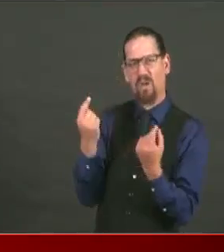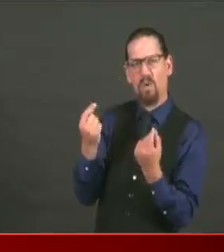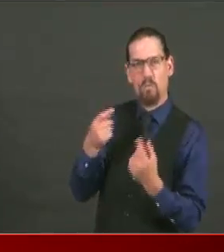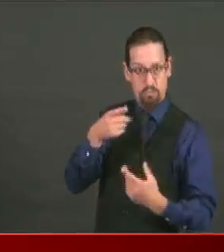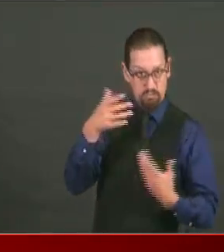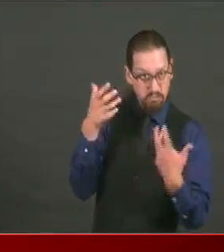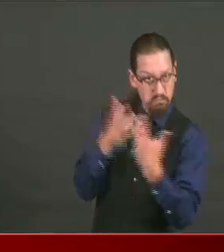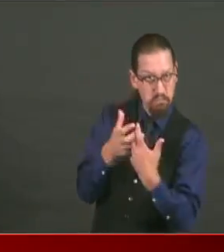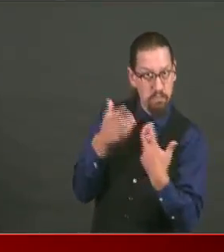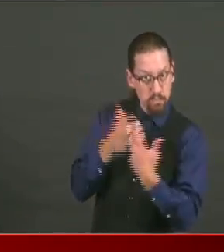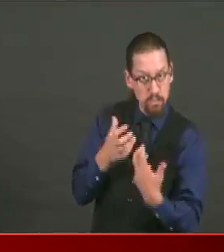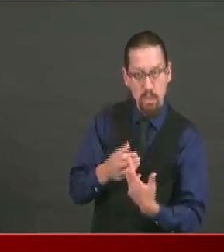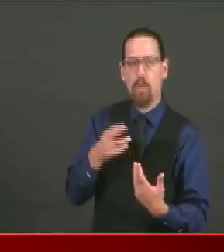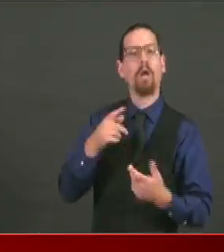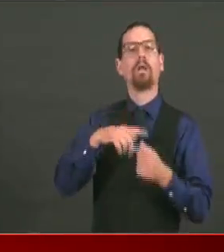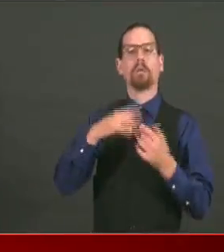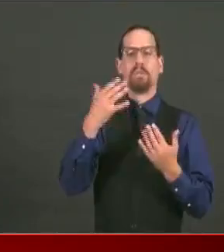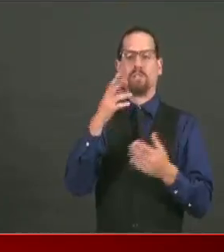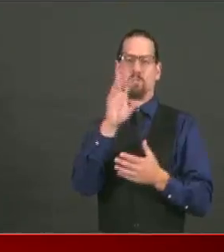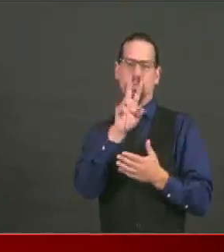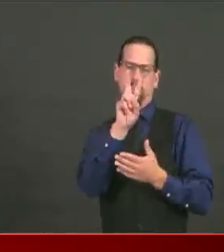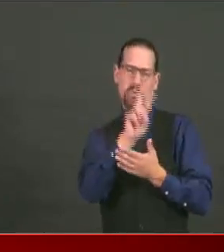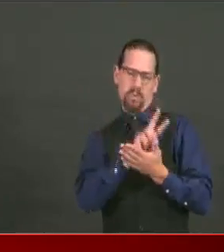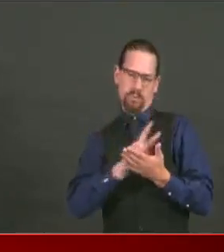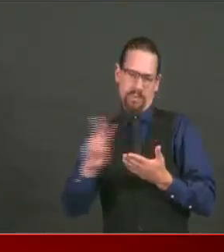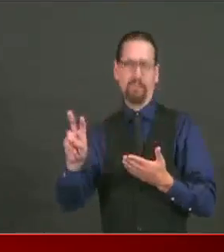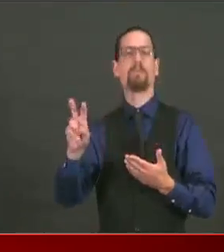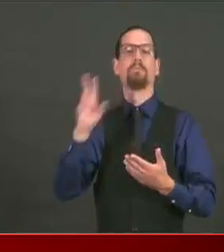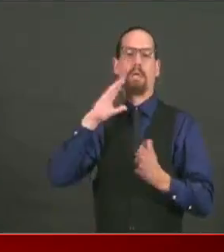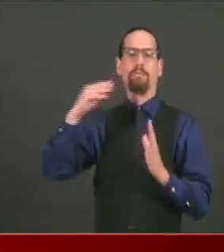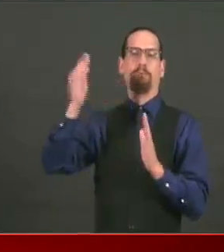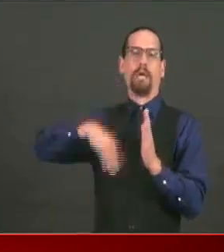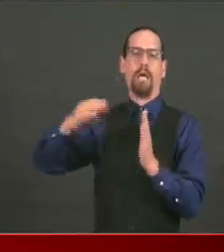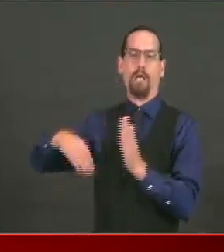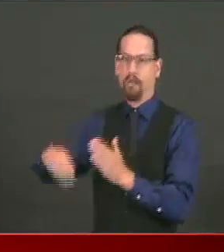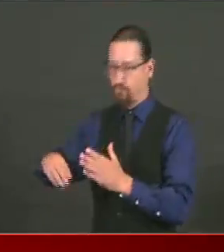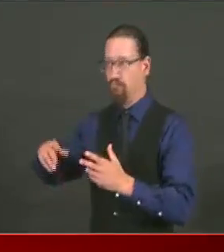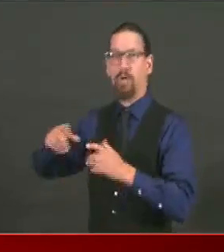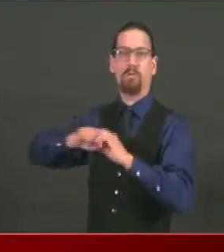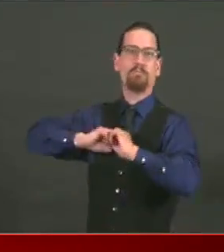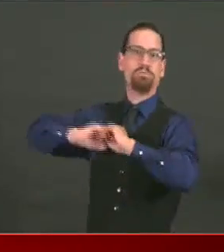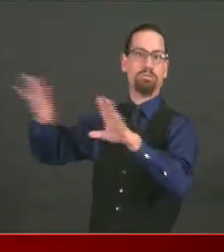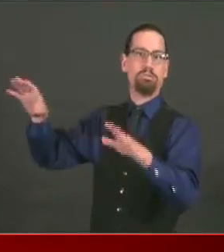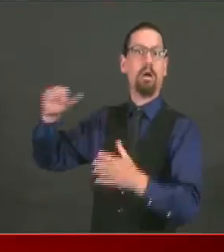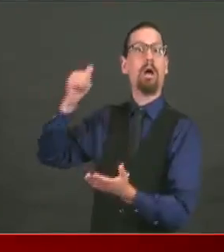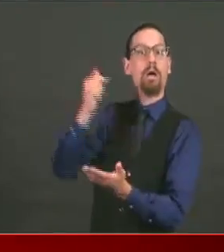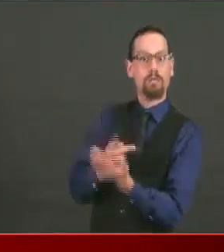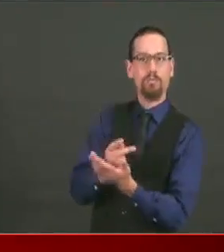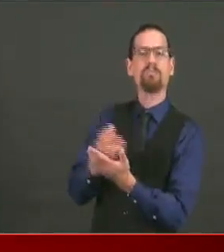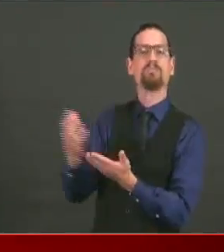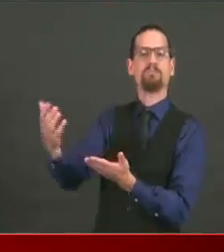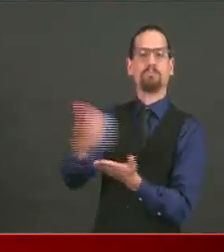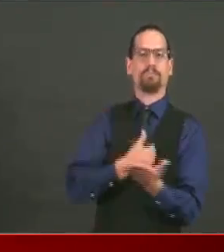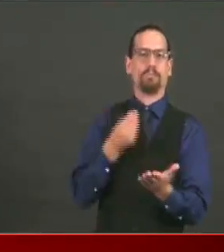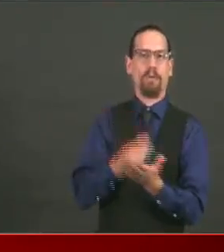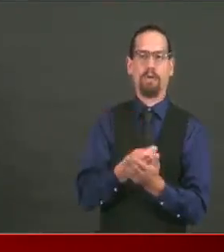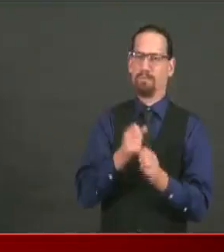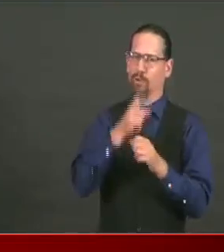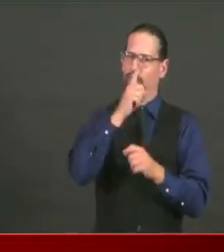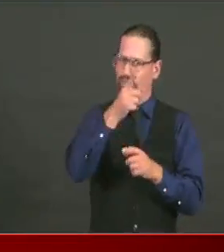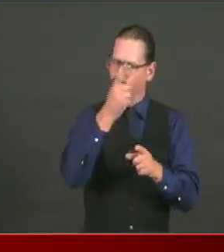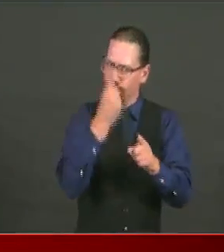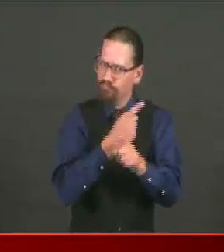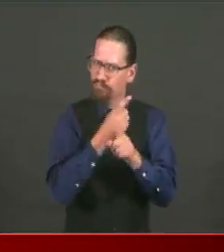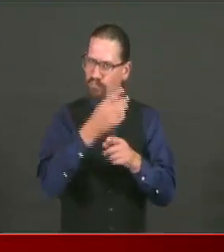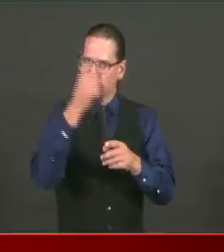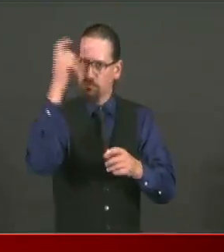into your pocket as fast as possible, but also to do it right. I will say this, there are a handful of other states